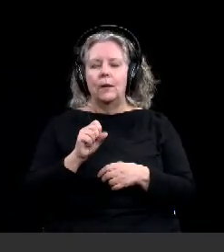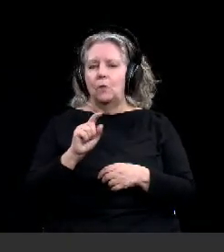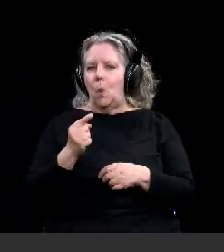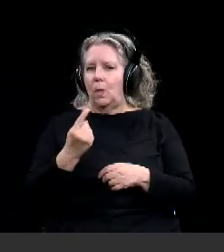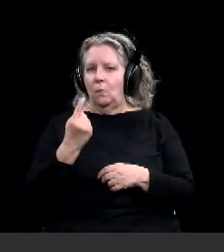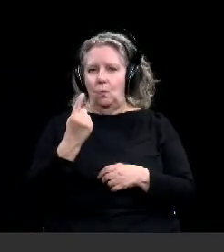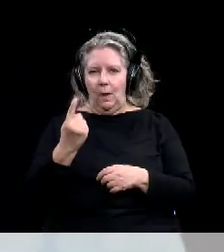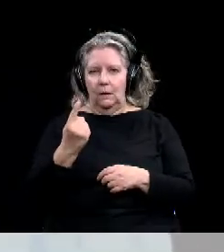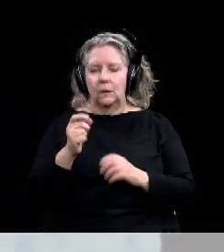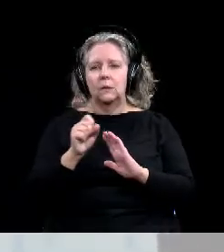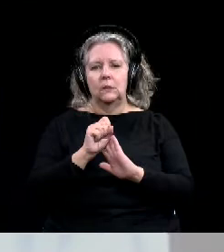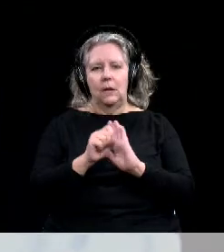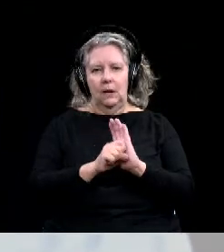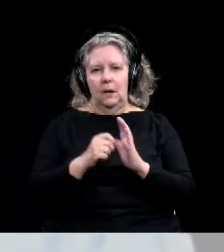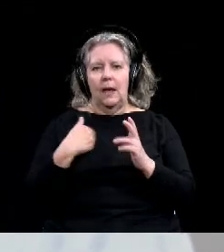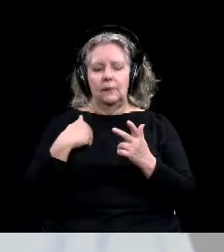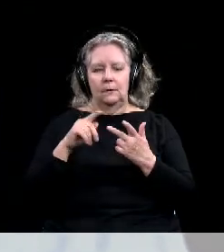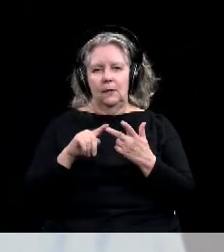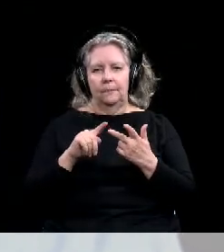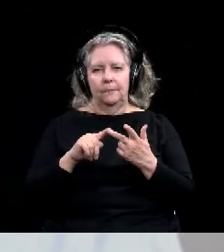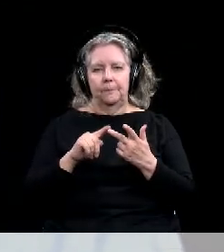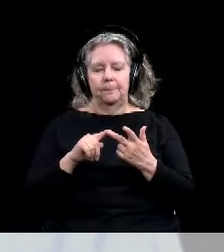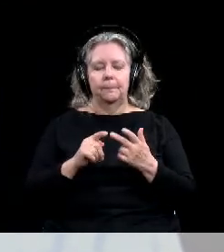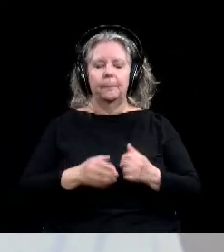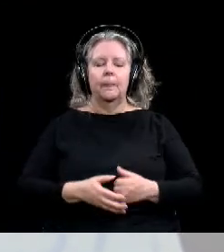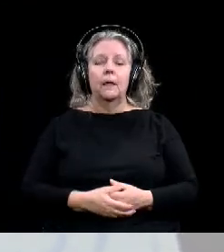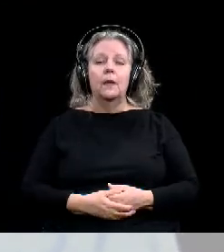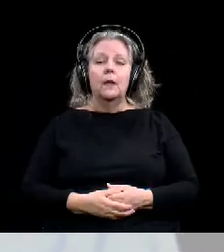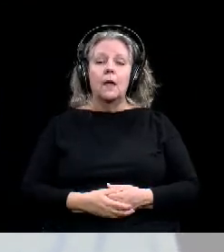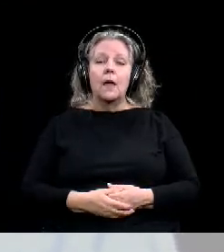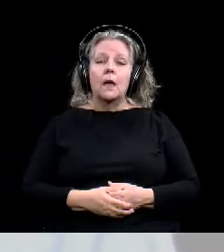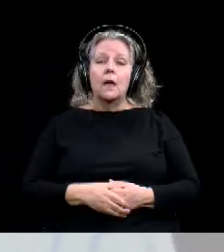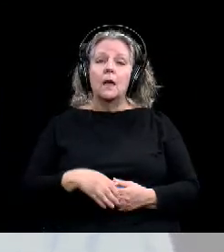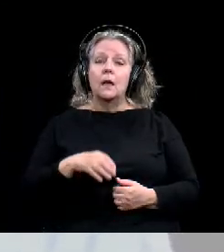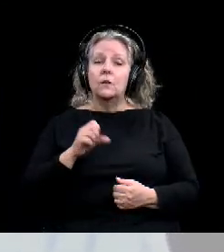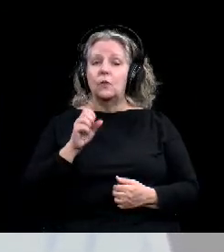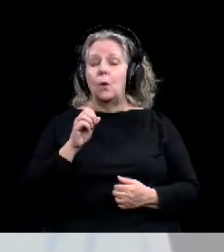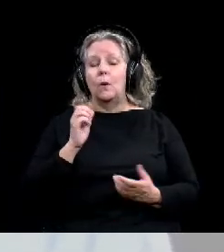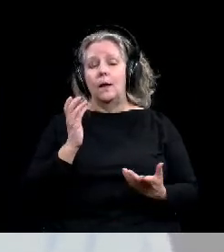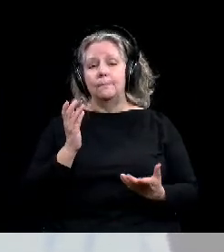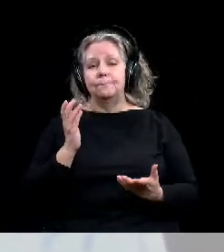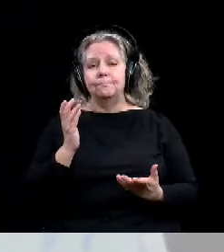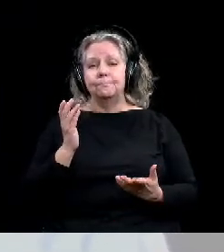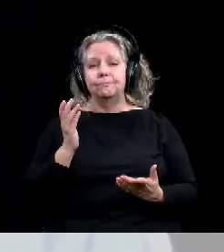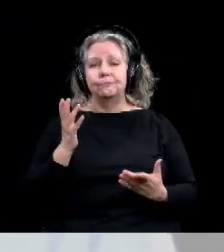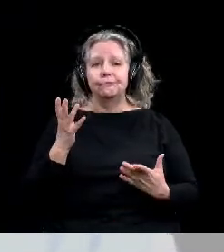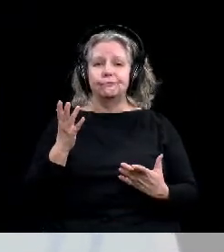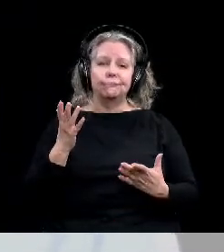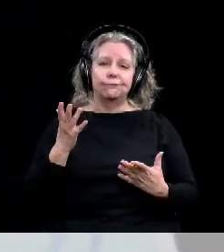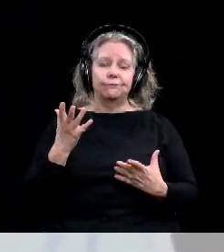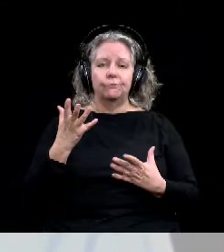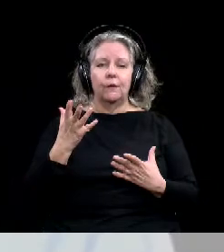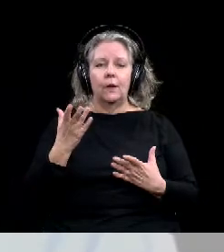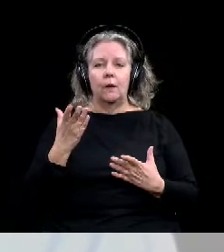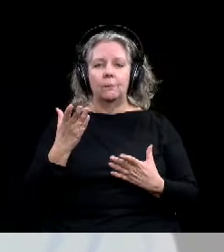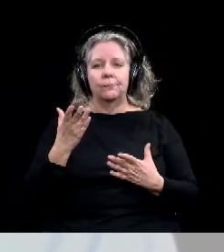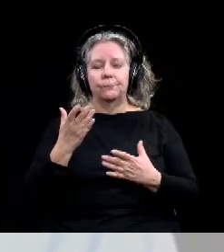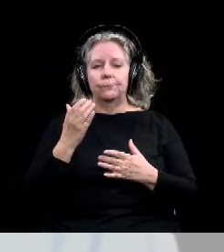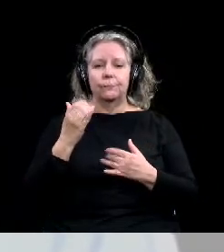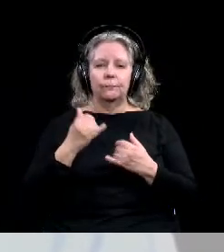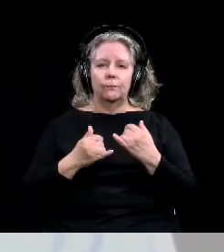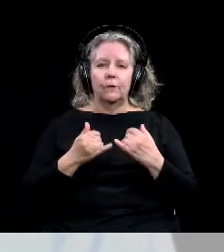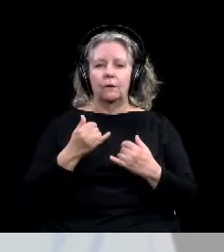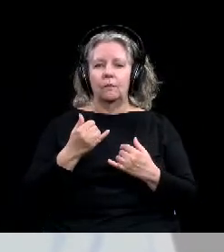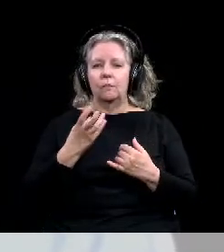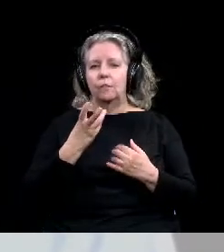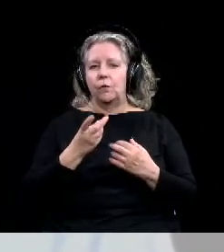So let me just kind of wrap up with a few final comments that address some questions that have come up since